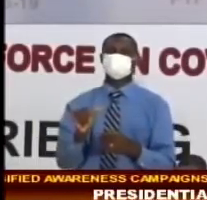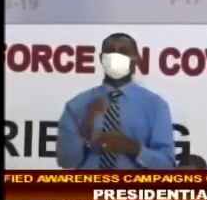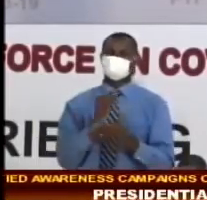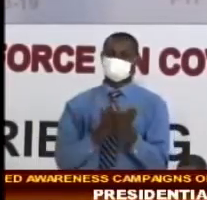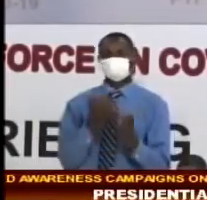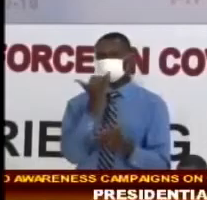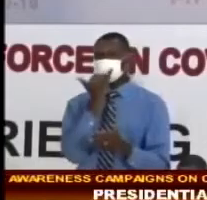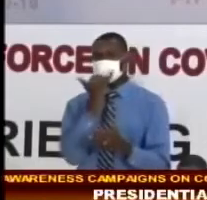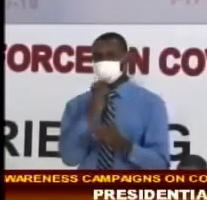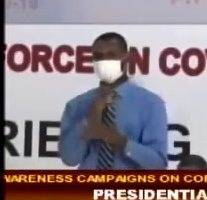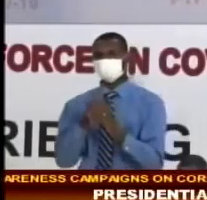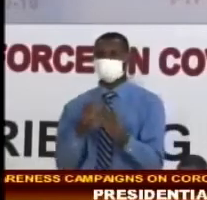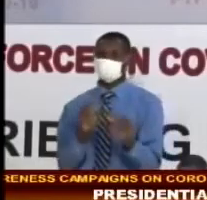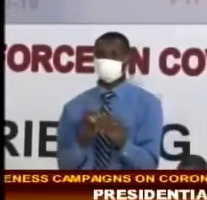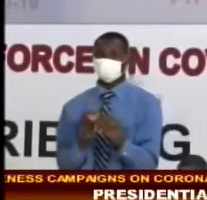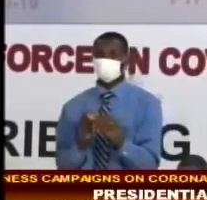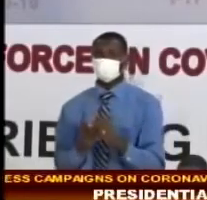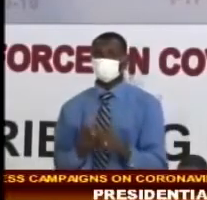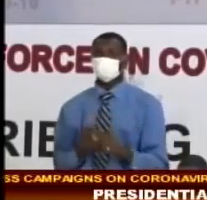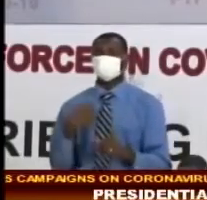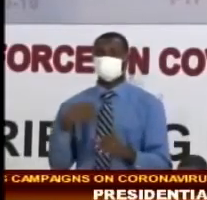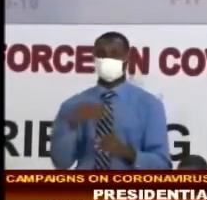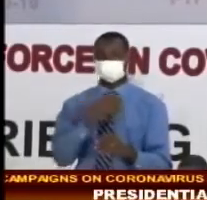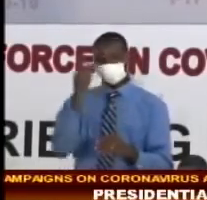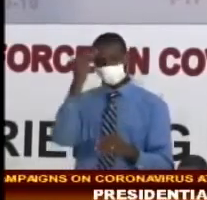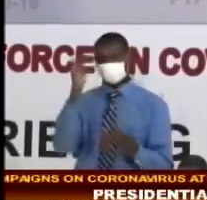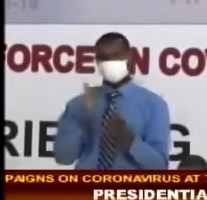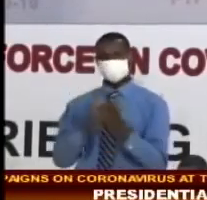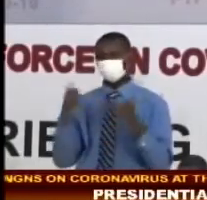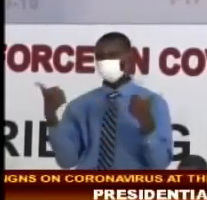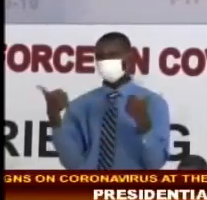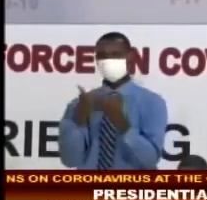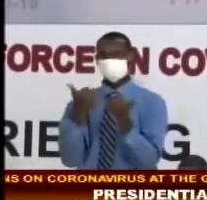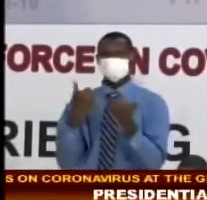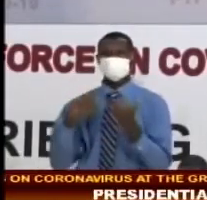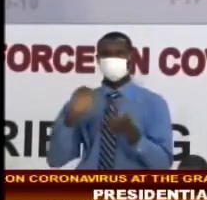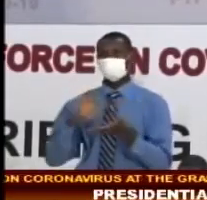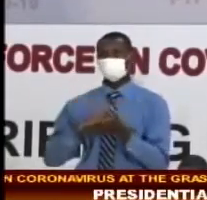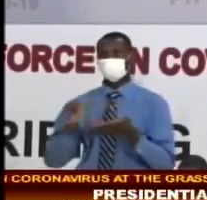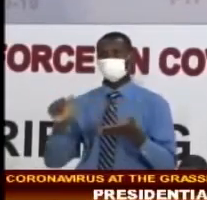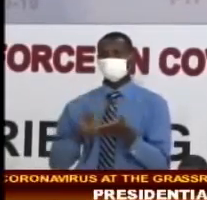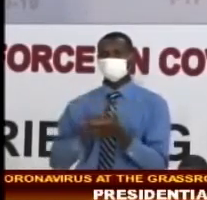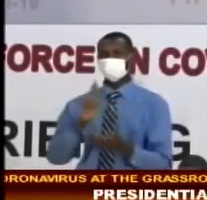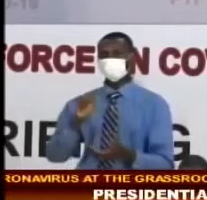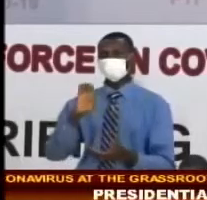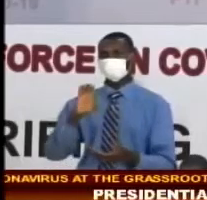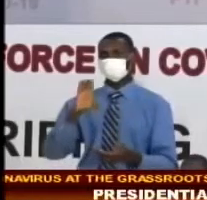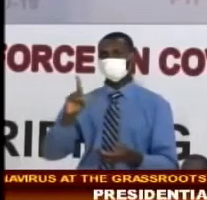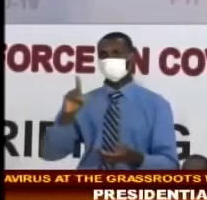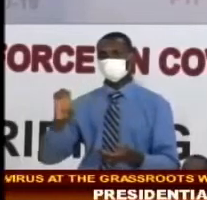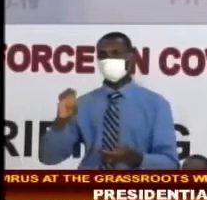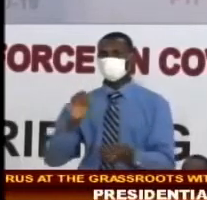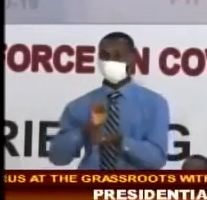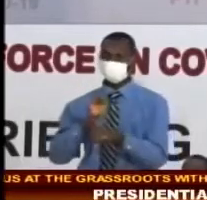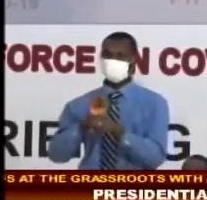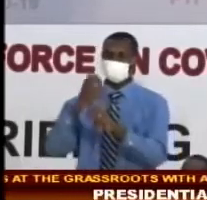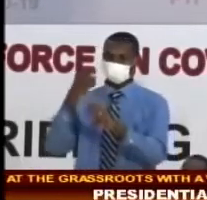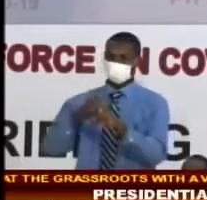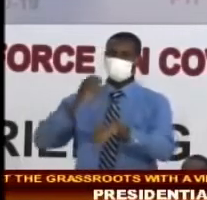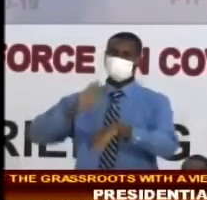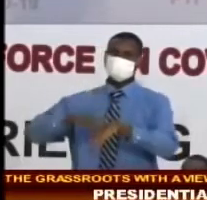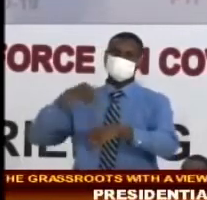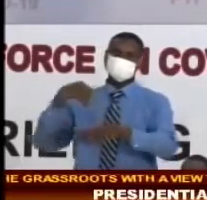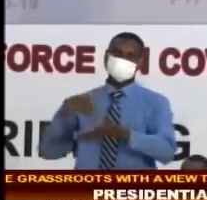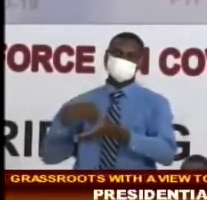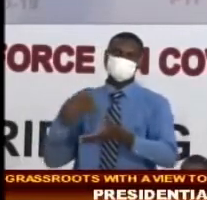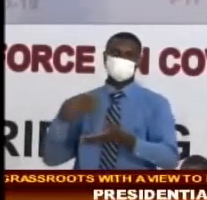it that the challenge, and we believe that the NCDC is working hard on it. You will recall